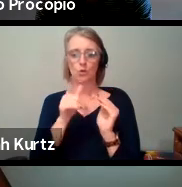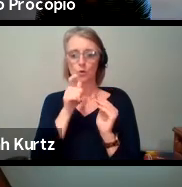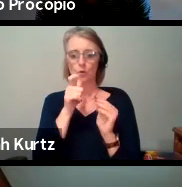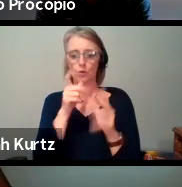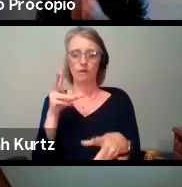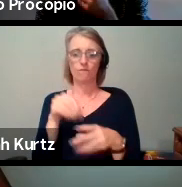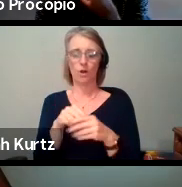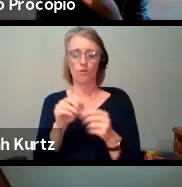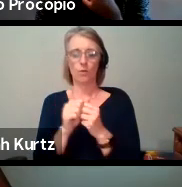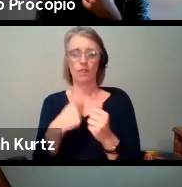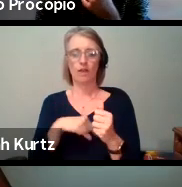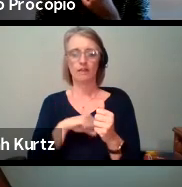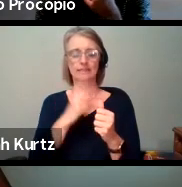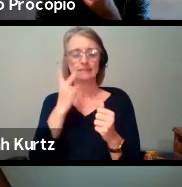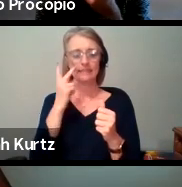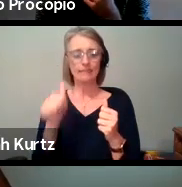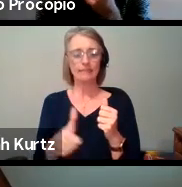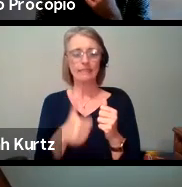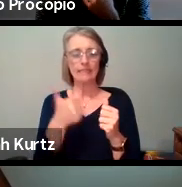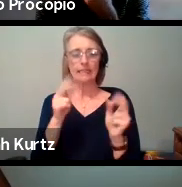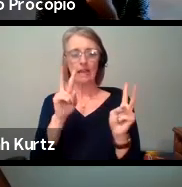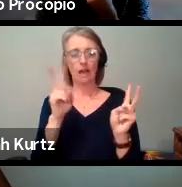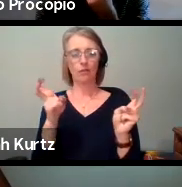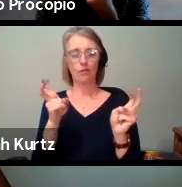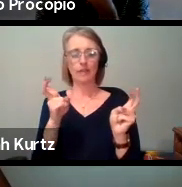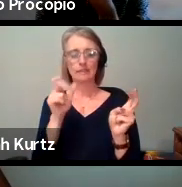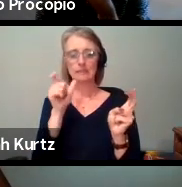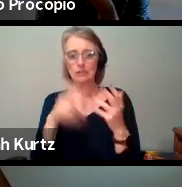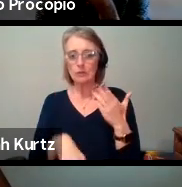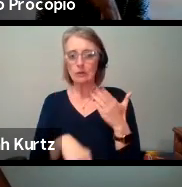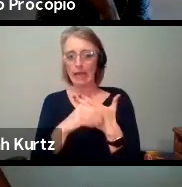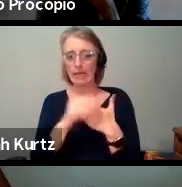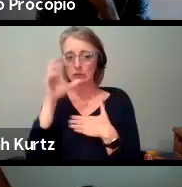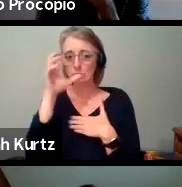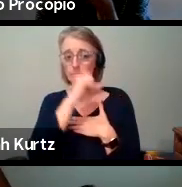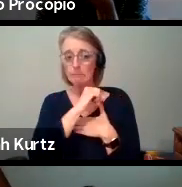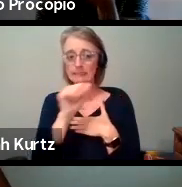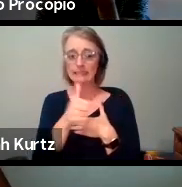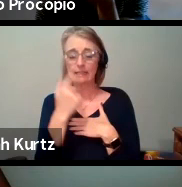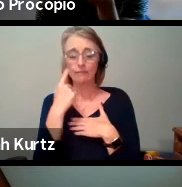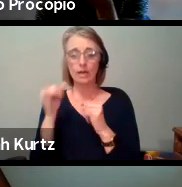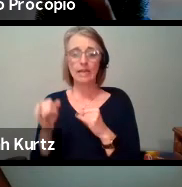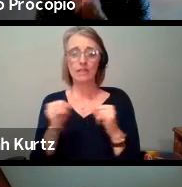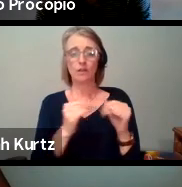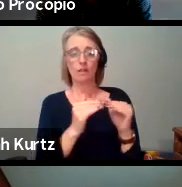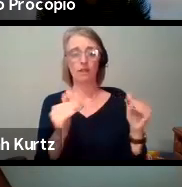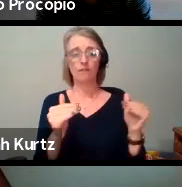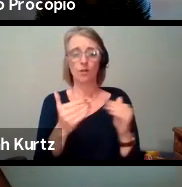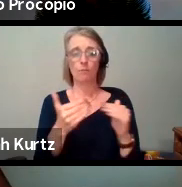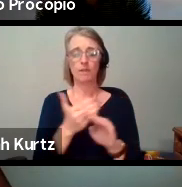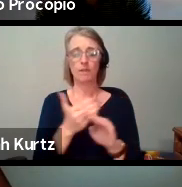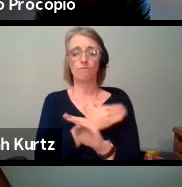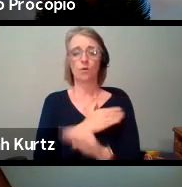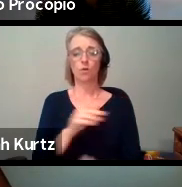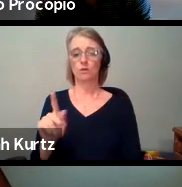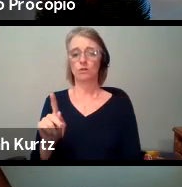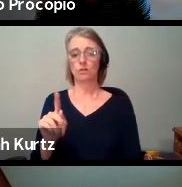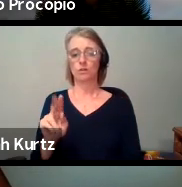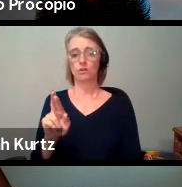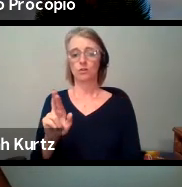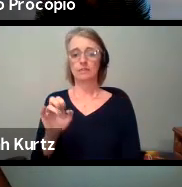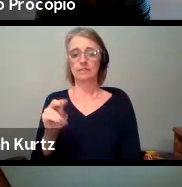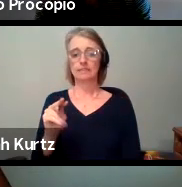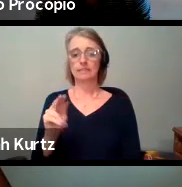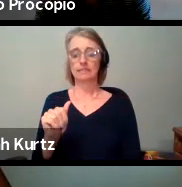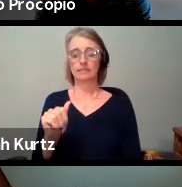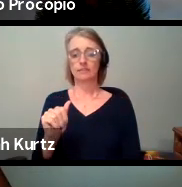us and see if there are any other items that we need to add to the individual level before Christina helps us to transition